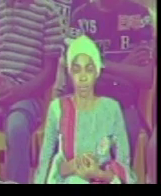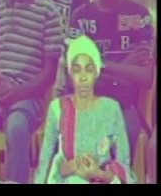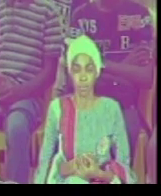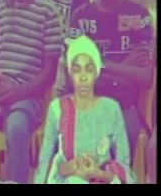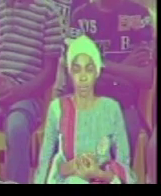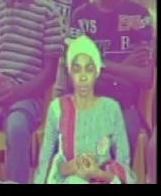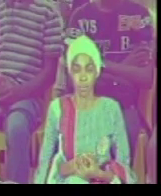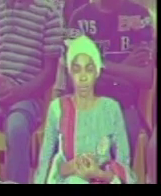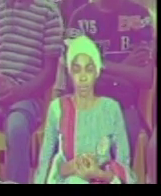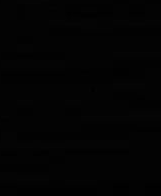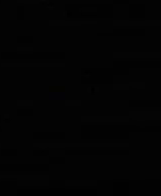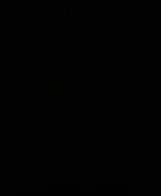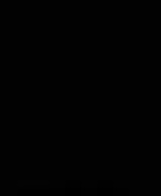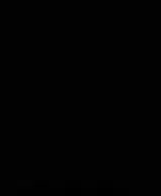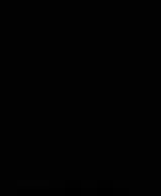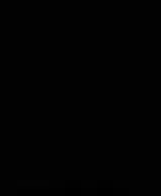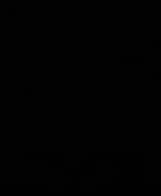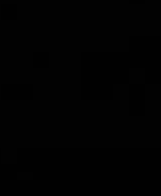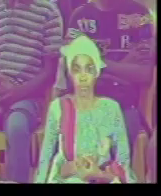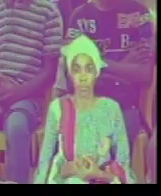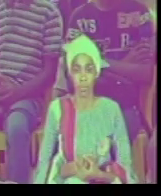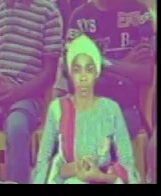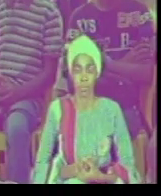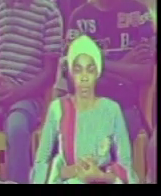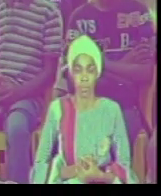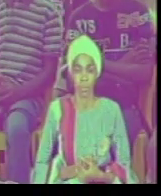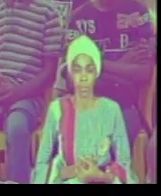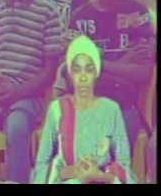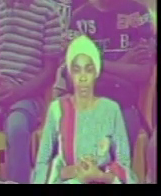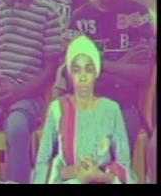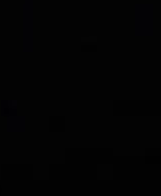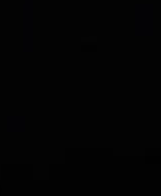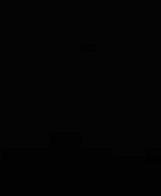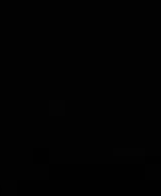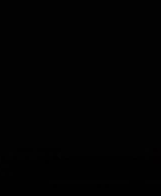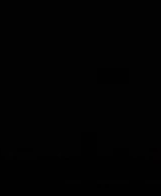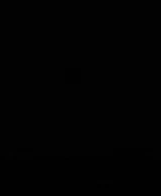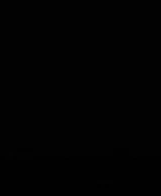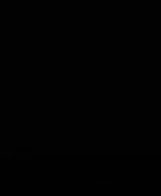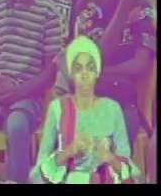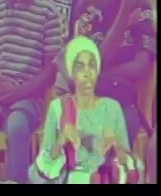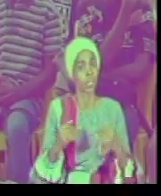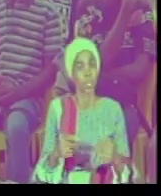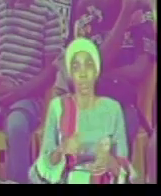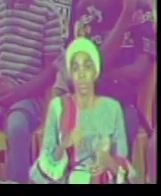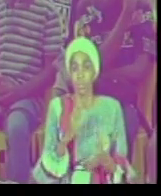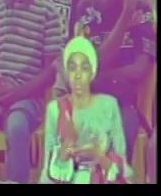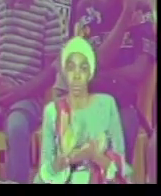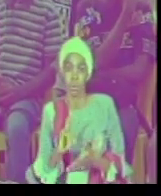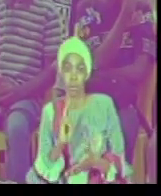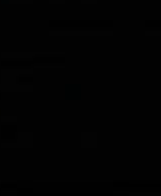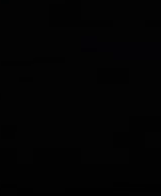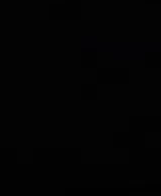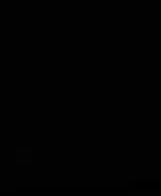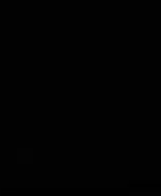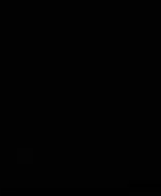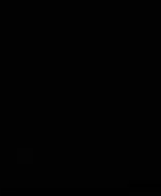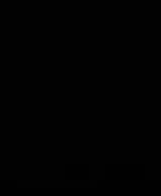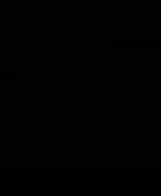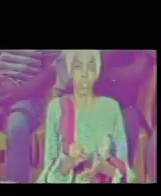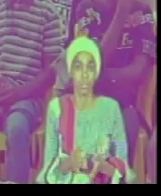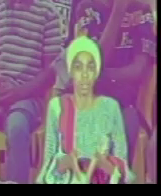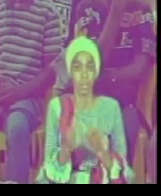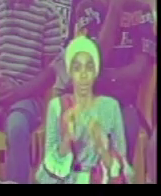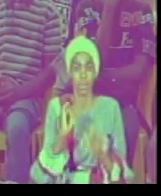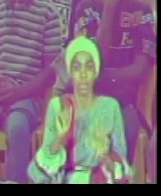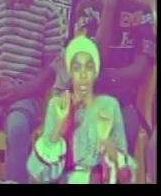posts you ever made, good or bad posts? He's asking because he says that there are regrets for some young